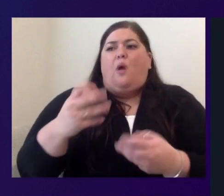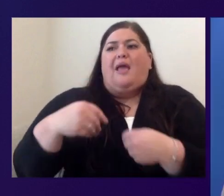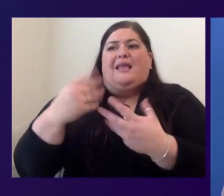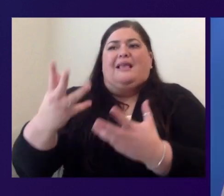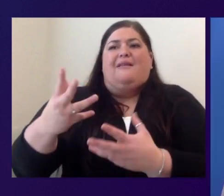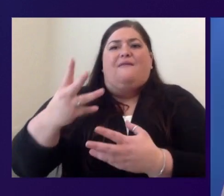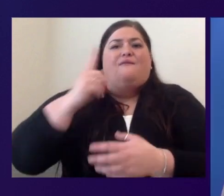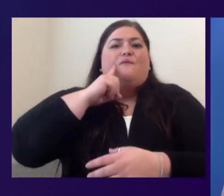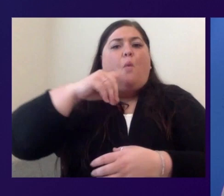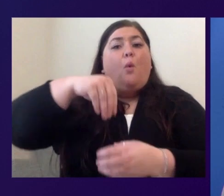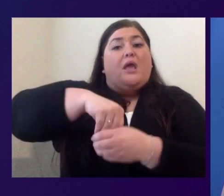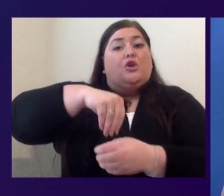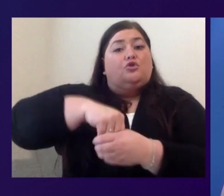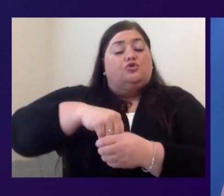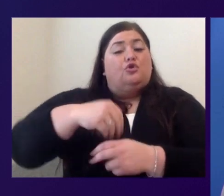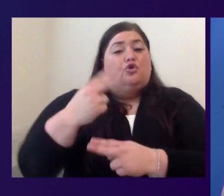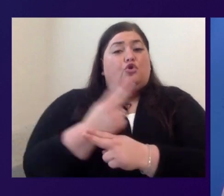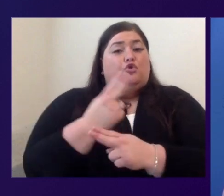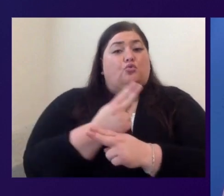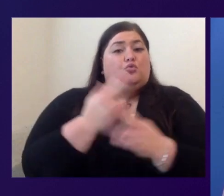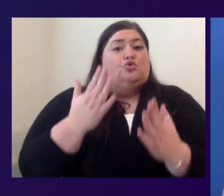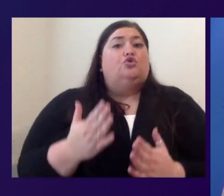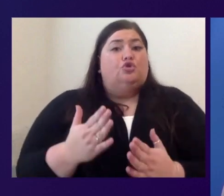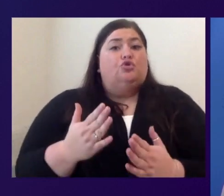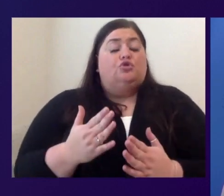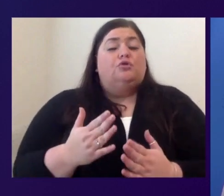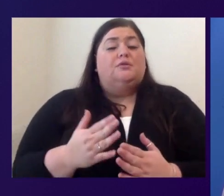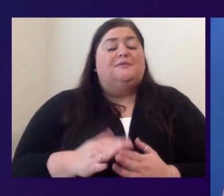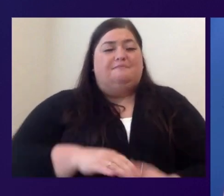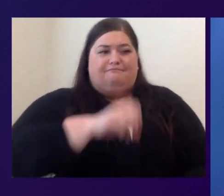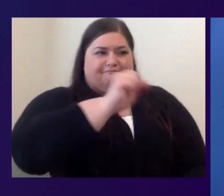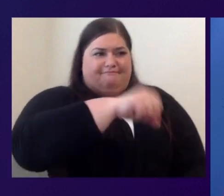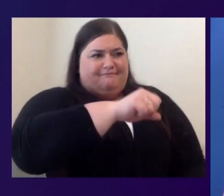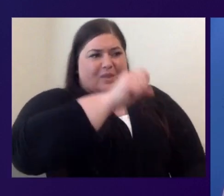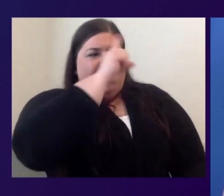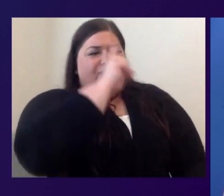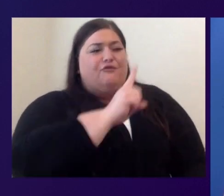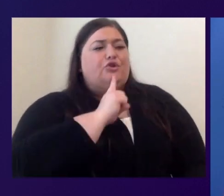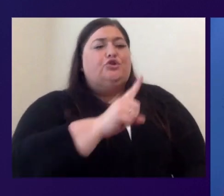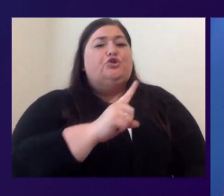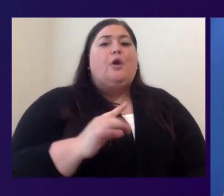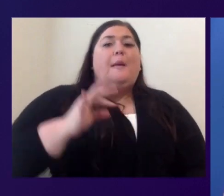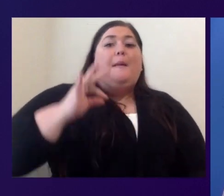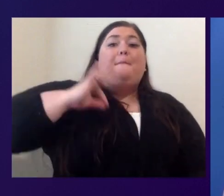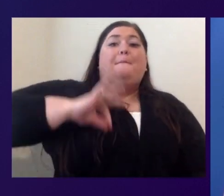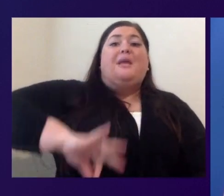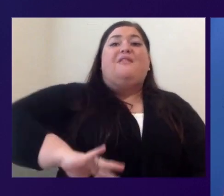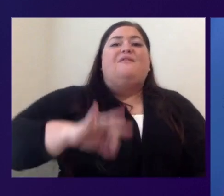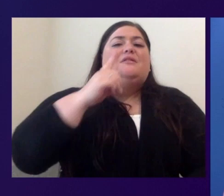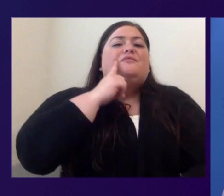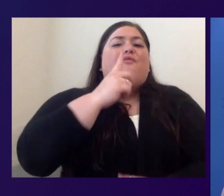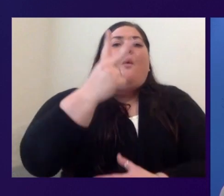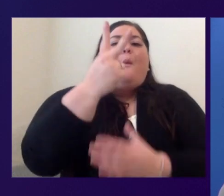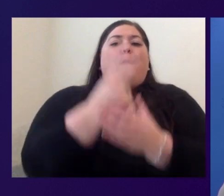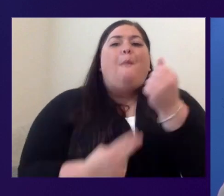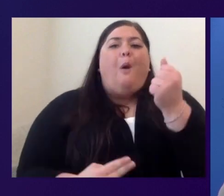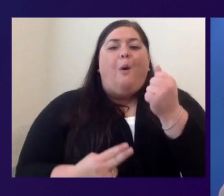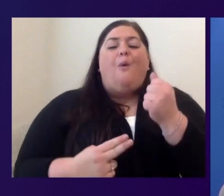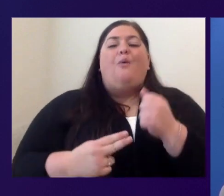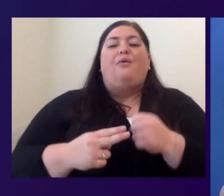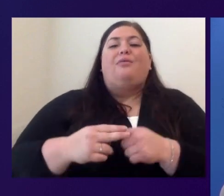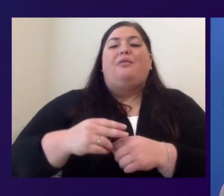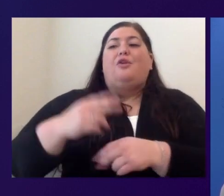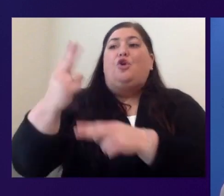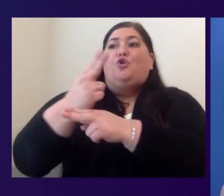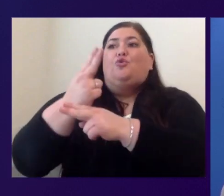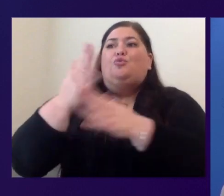their consultants. So absolutely. So the benefits are there for both the end user, the consumer of the application, as you rightly said.